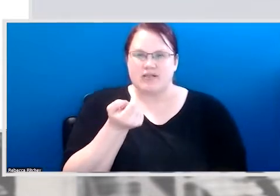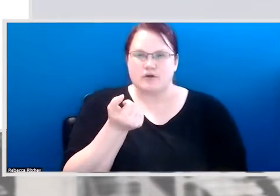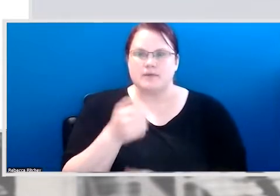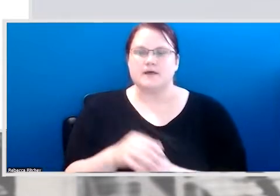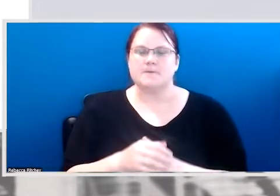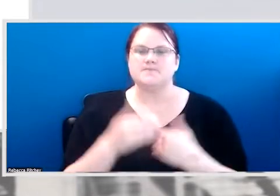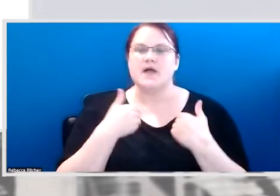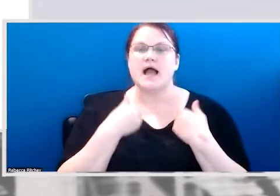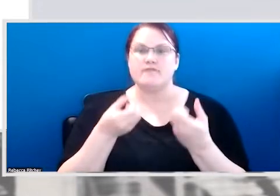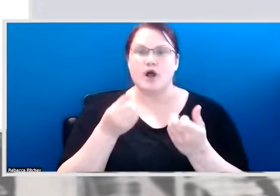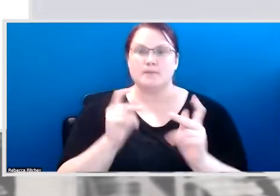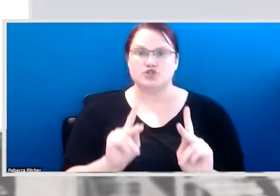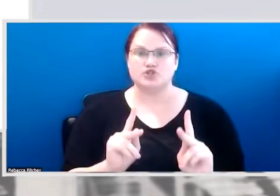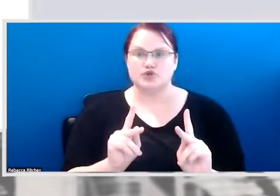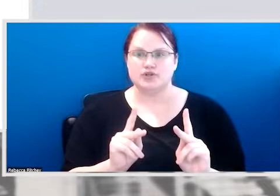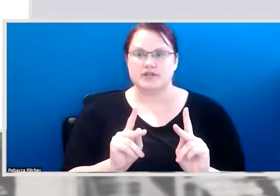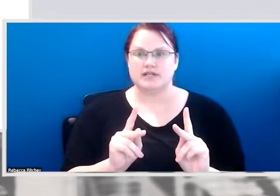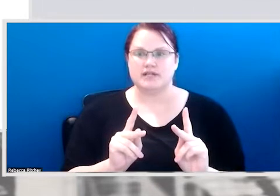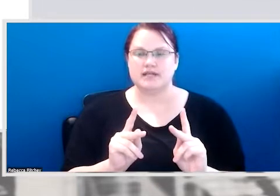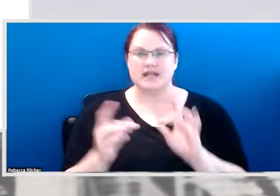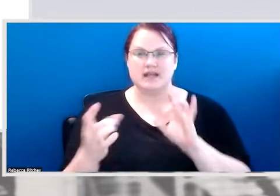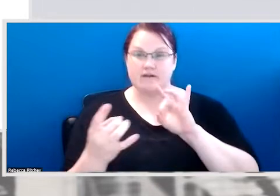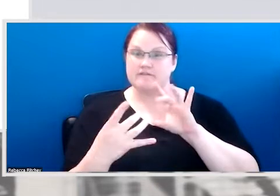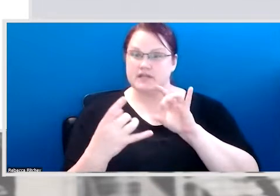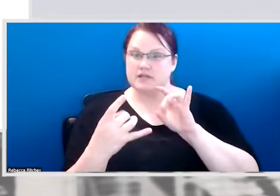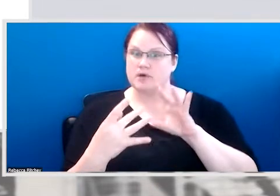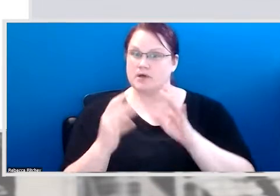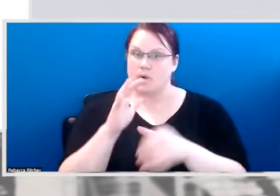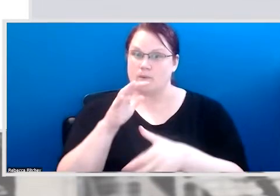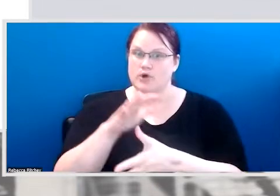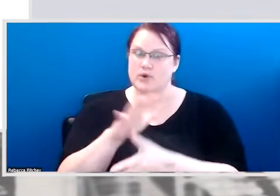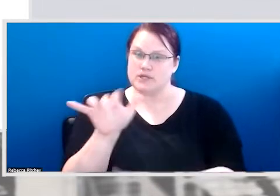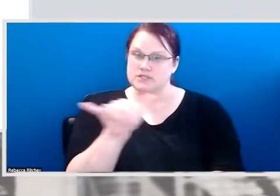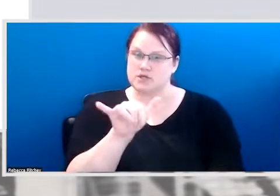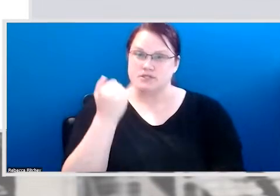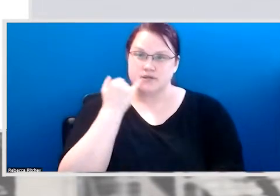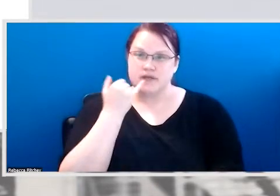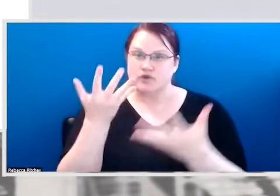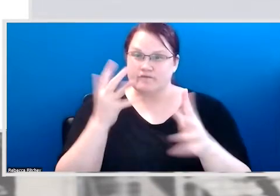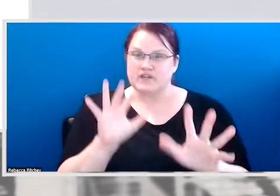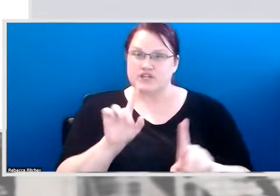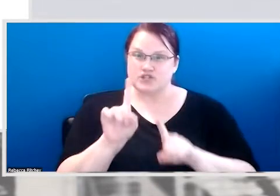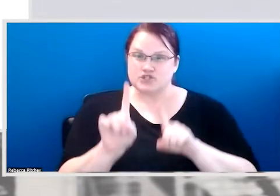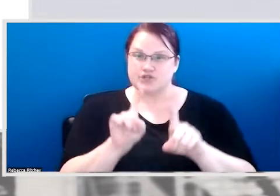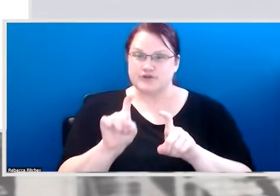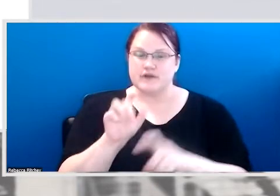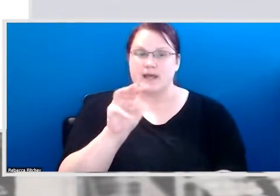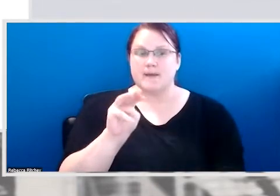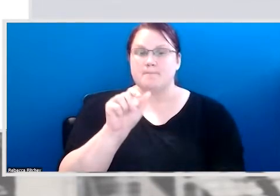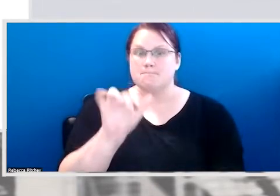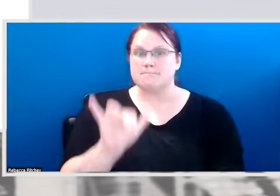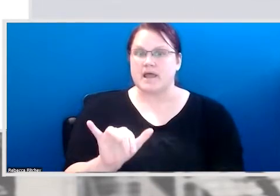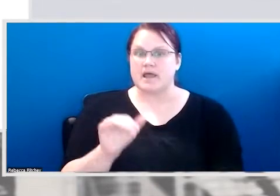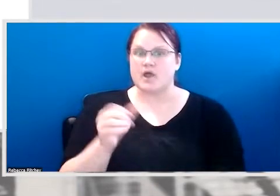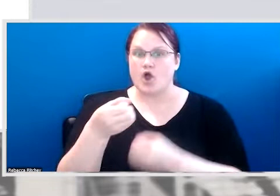an opportunity to actually give us feedback on those priorities as well if you complete the survey. In May, our